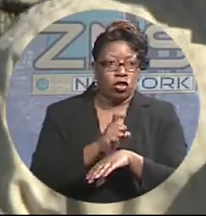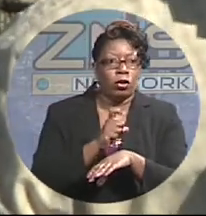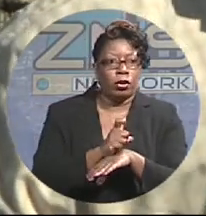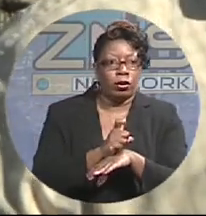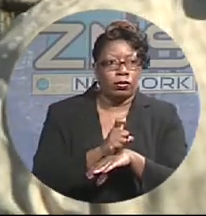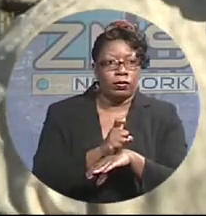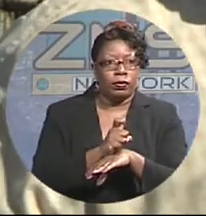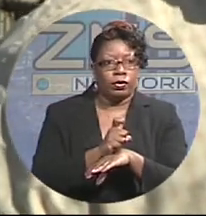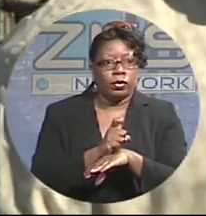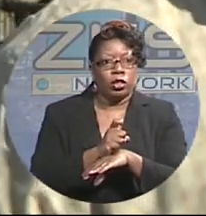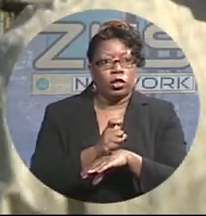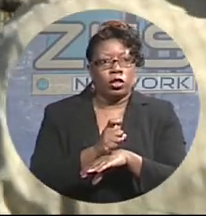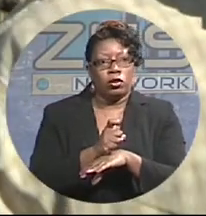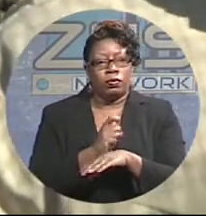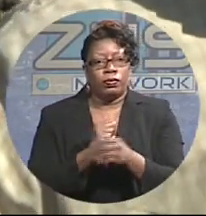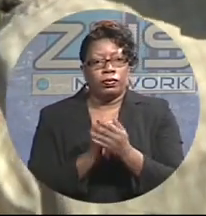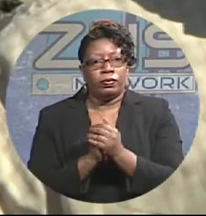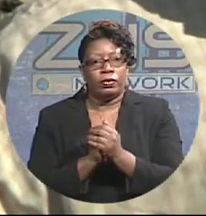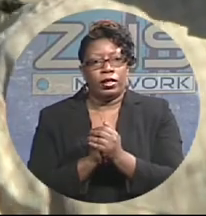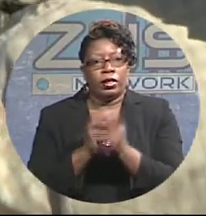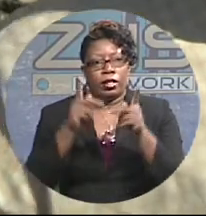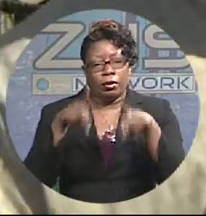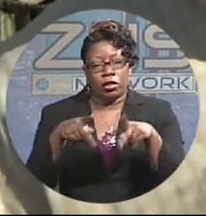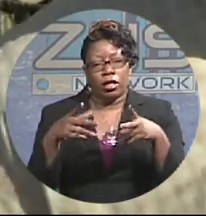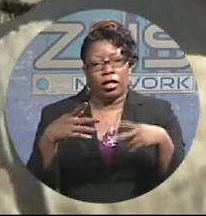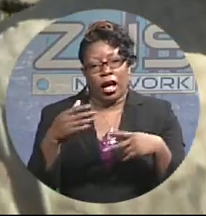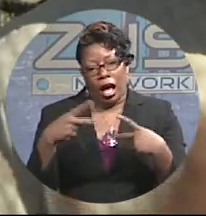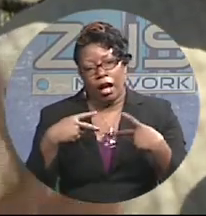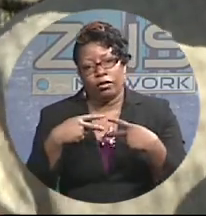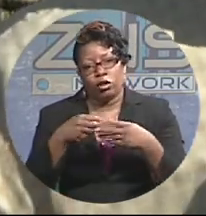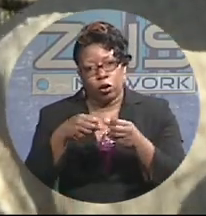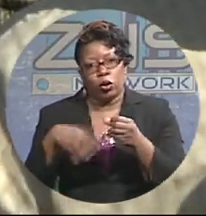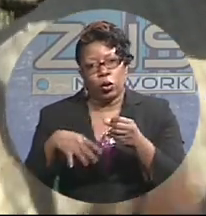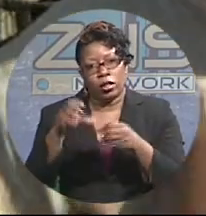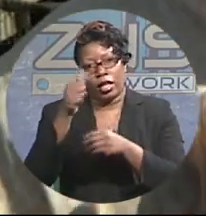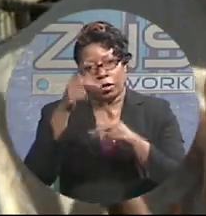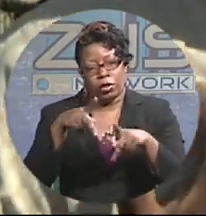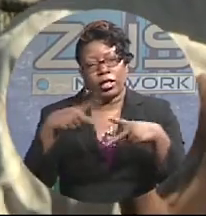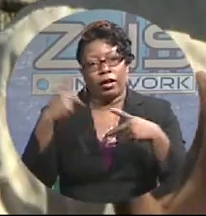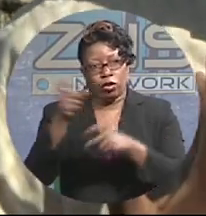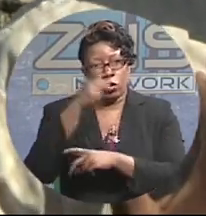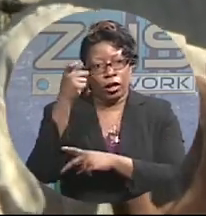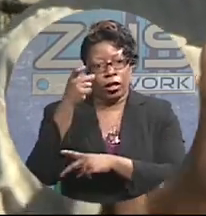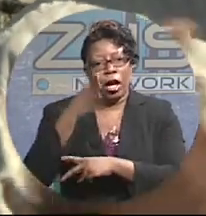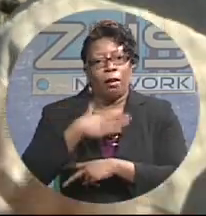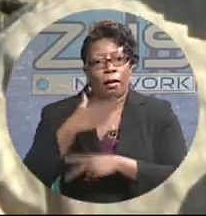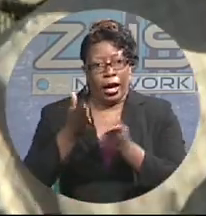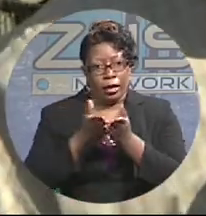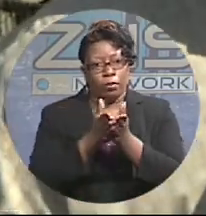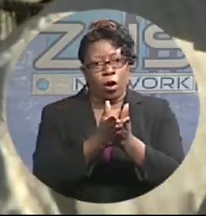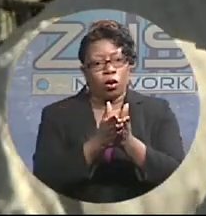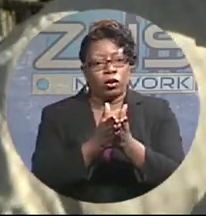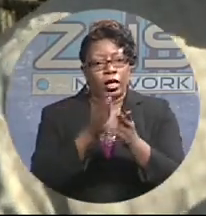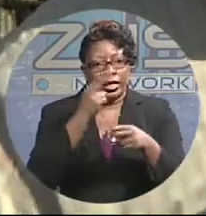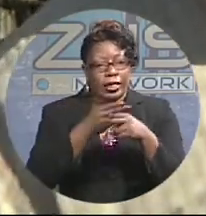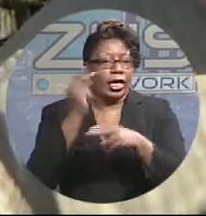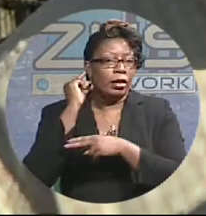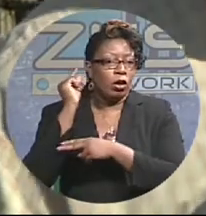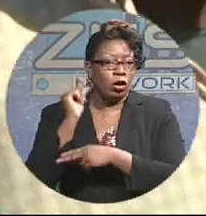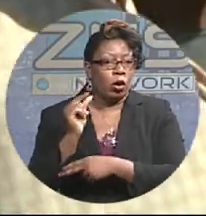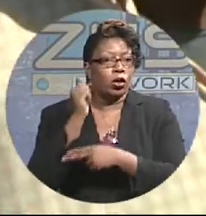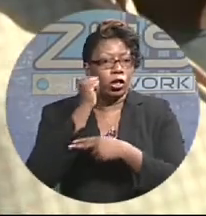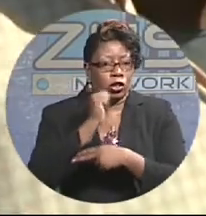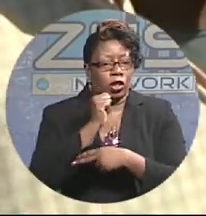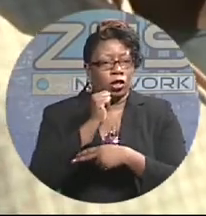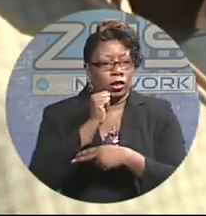And so we like to beat up on the rep. Somebody have to lose. And of course, somebody have to win. It so happens my boat, which is Golden Girl, normally is amongst the